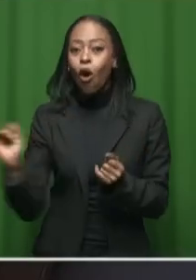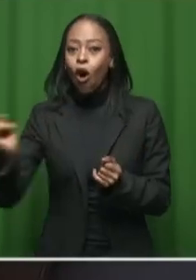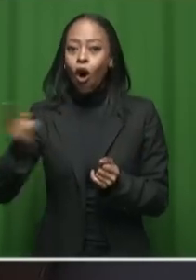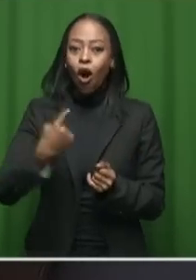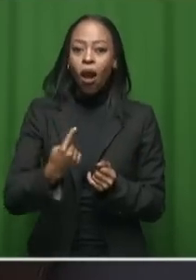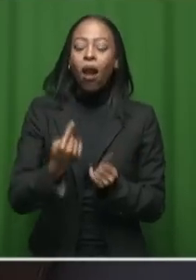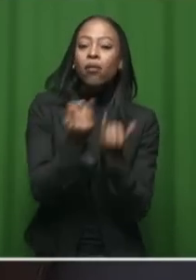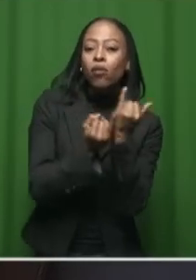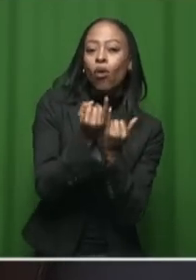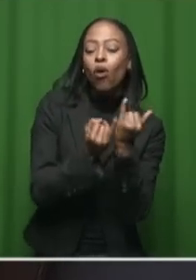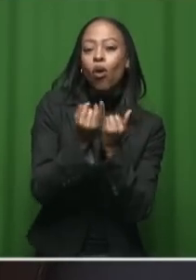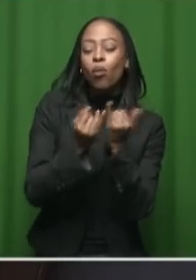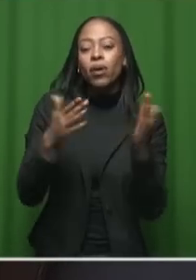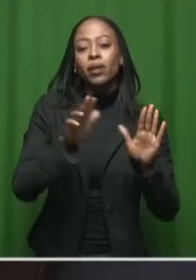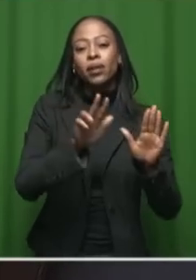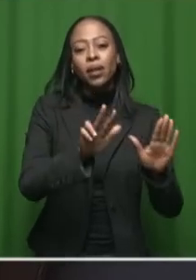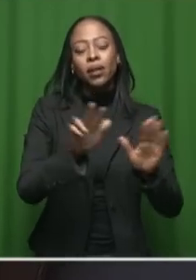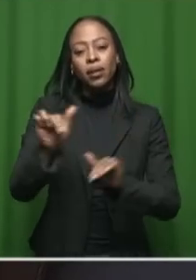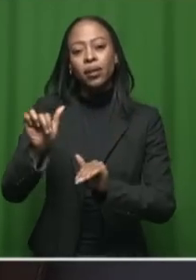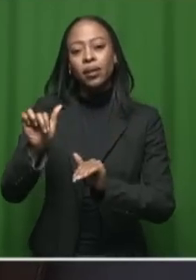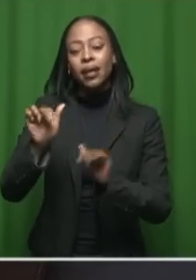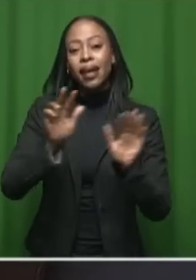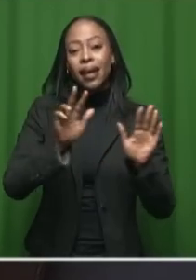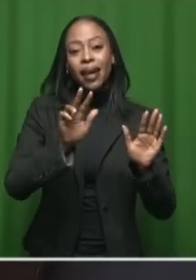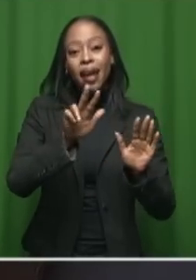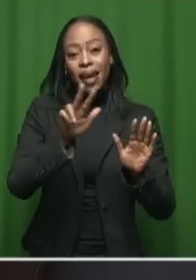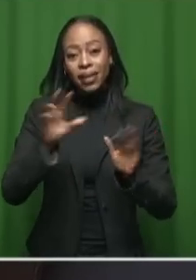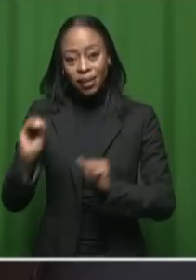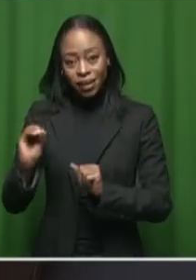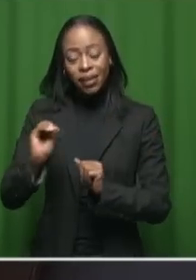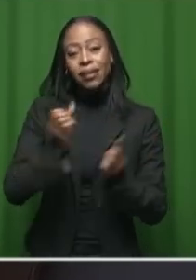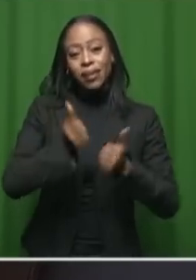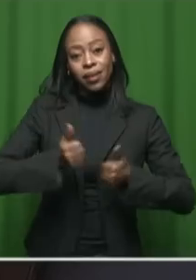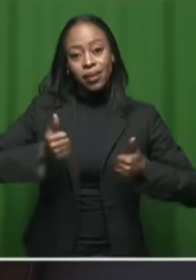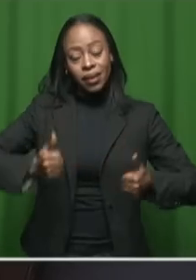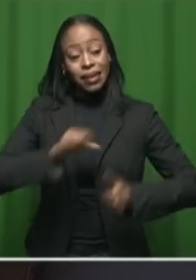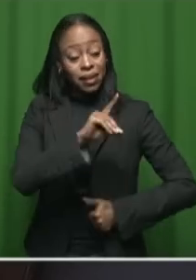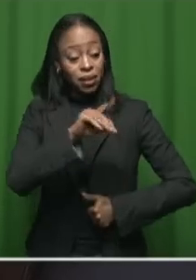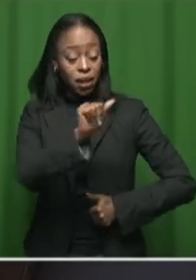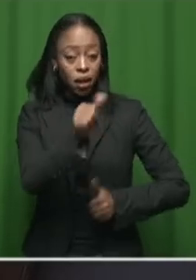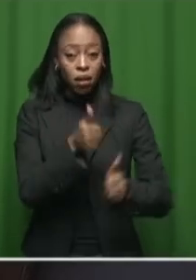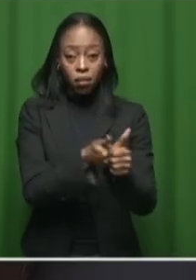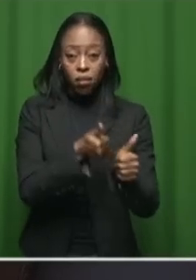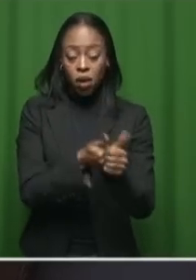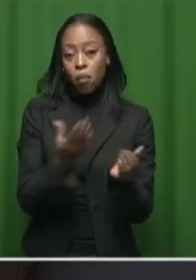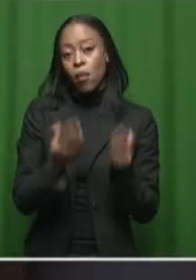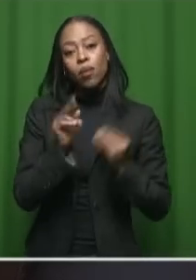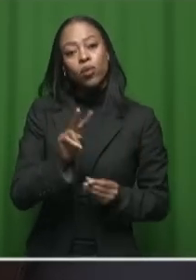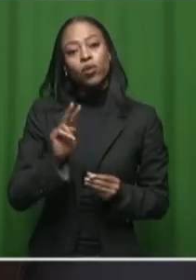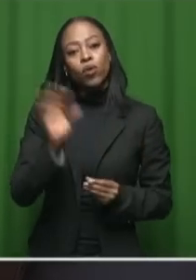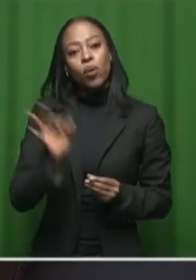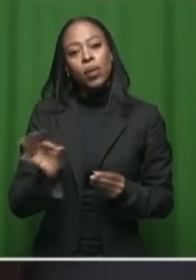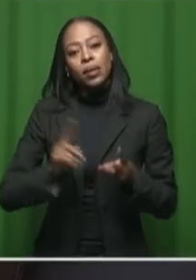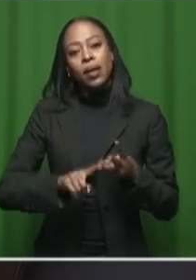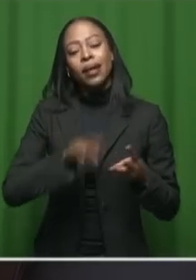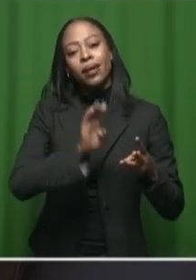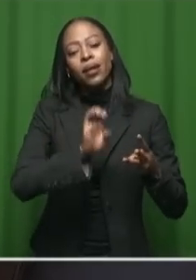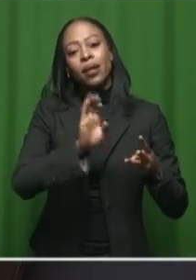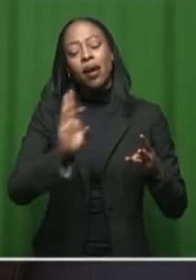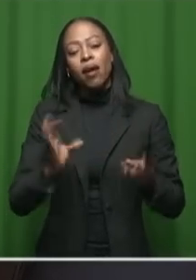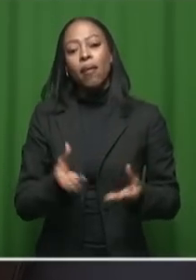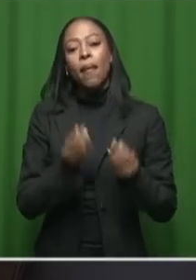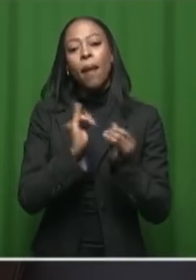80 seats in the economic hub of South Africa, with the Democratic Alliance trailing behind at 22%, with the EFF at